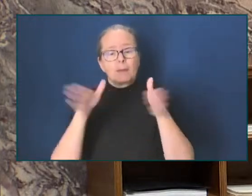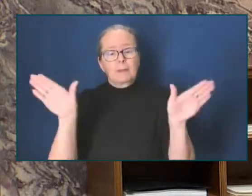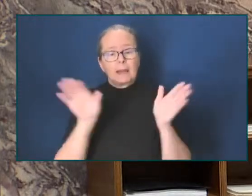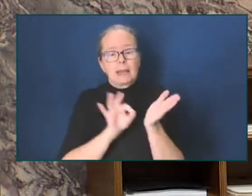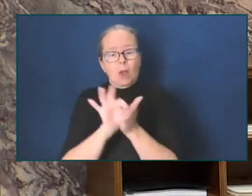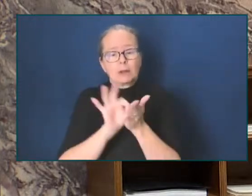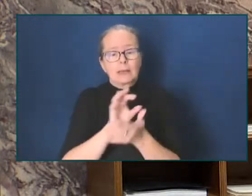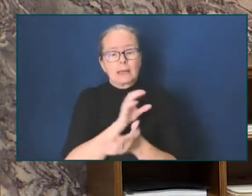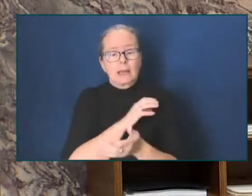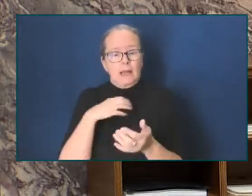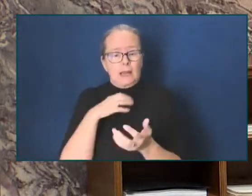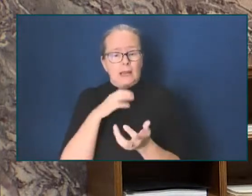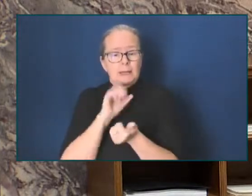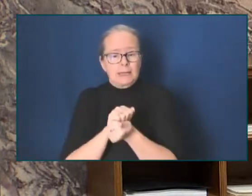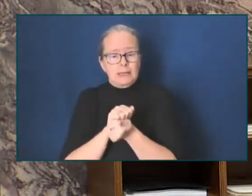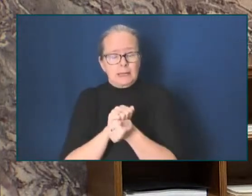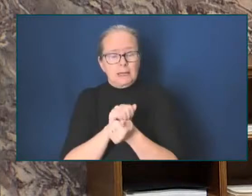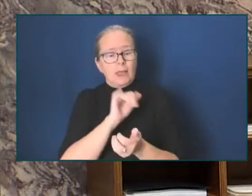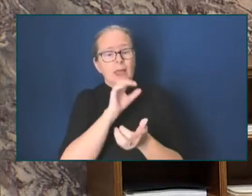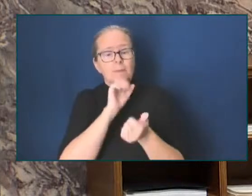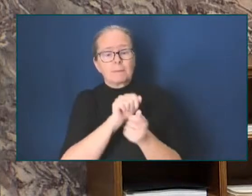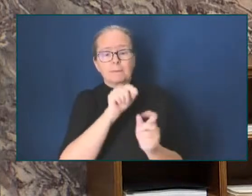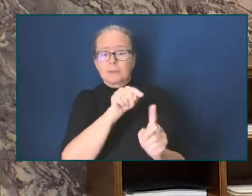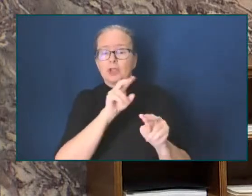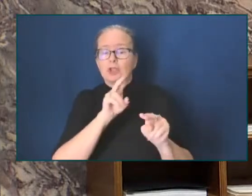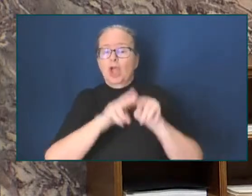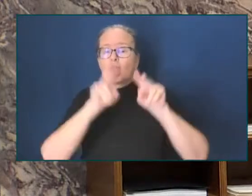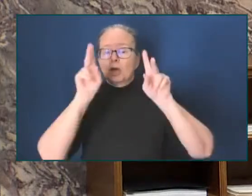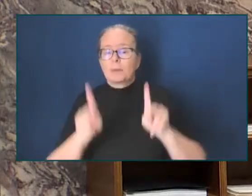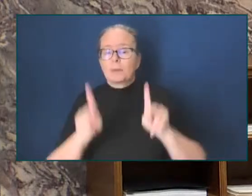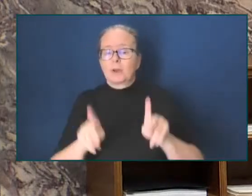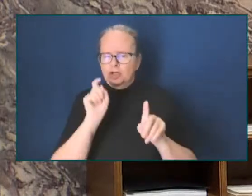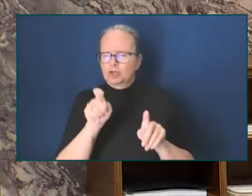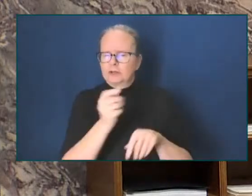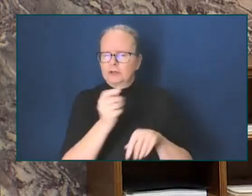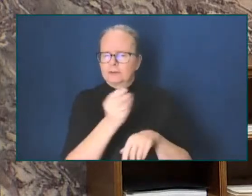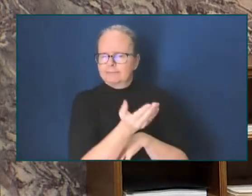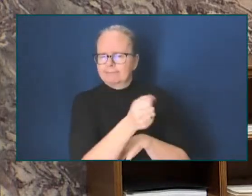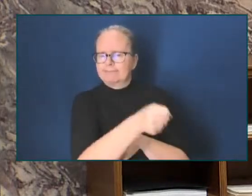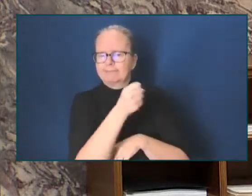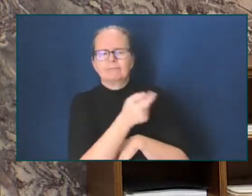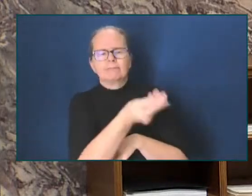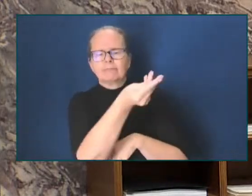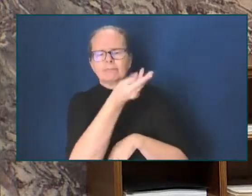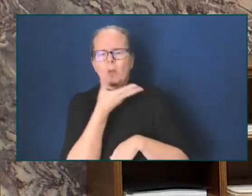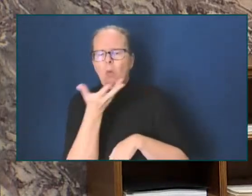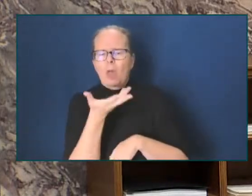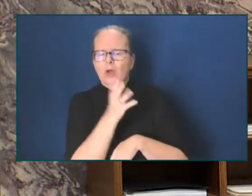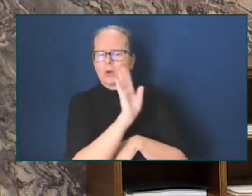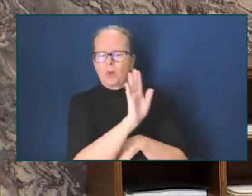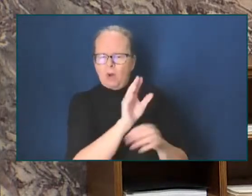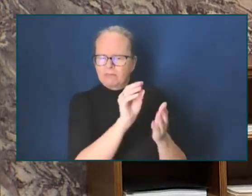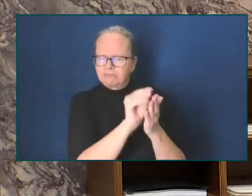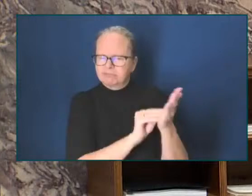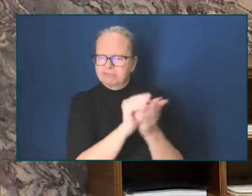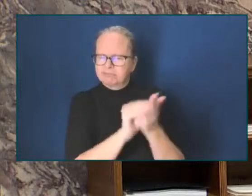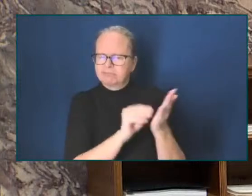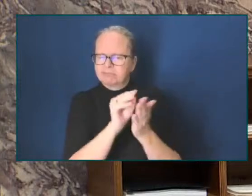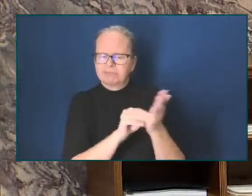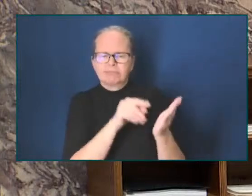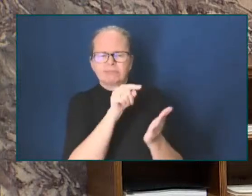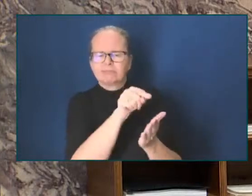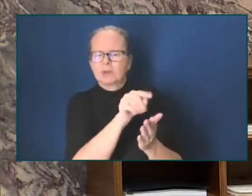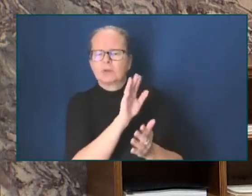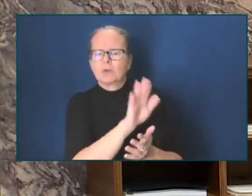the Public Accounts Committee tell us what is on the agenda of the committee and if it relates to the pressing and important matters facing the people of British